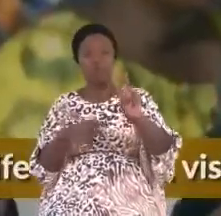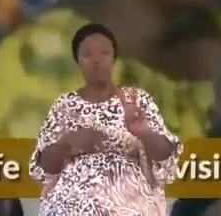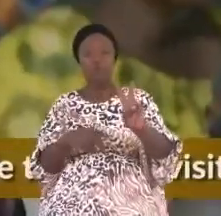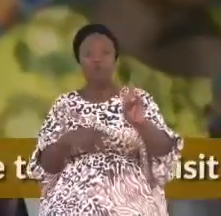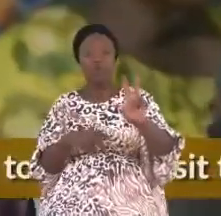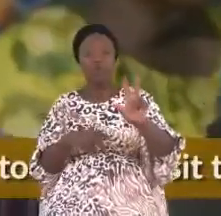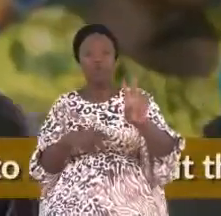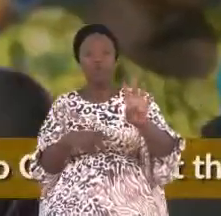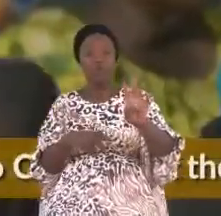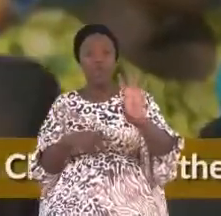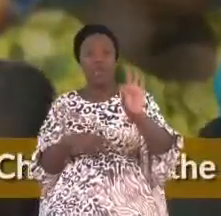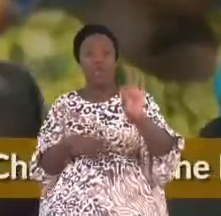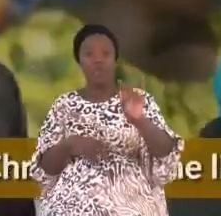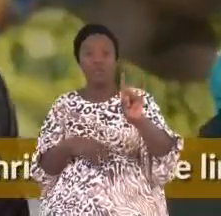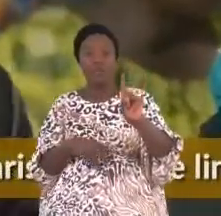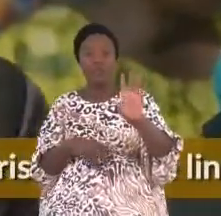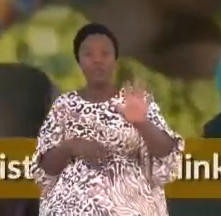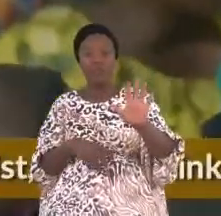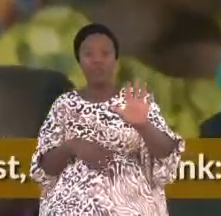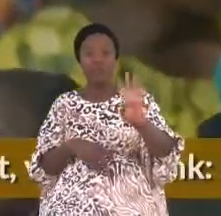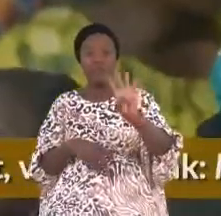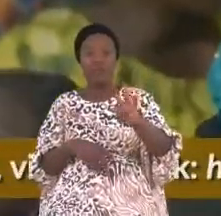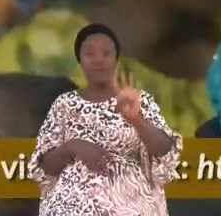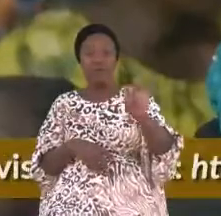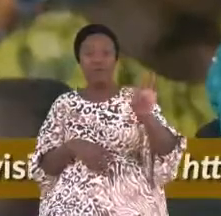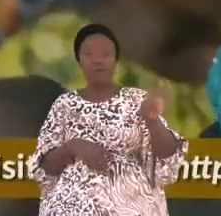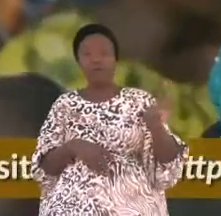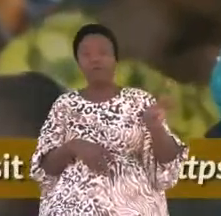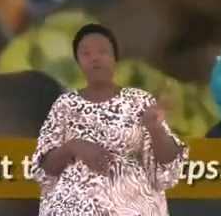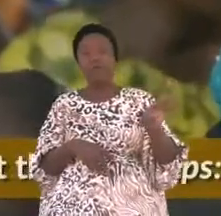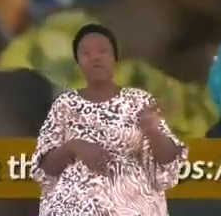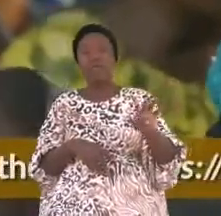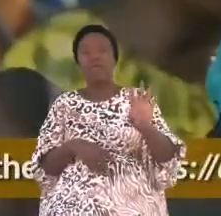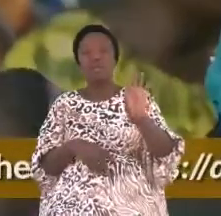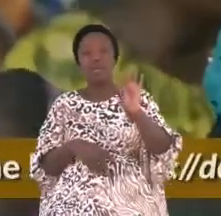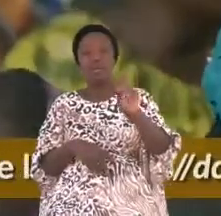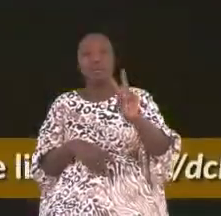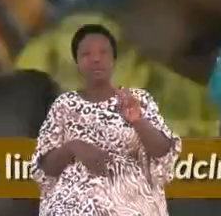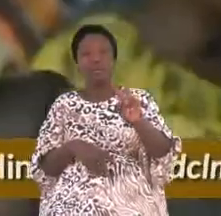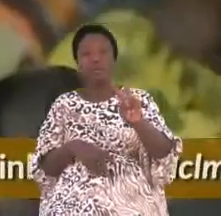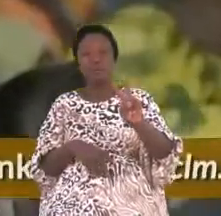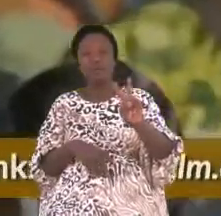915 444 9263